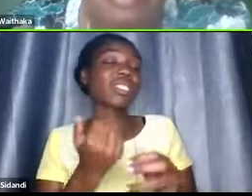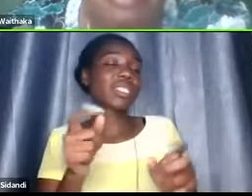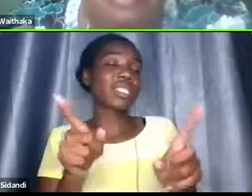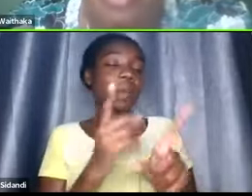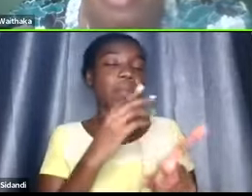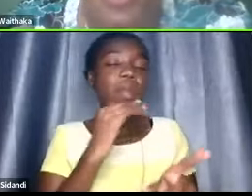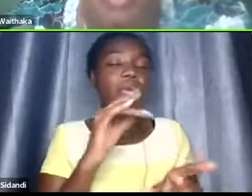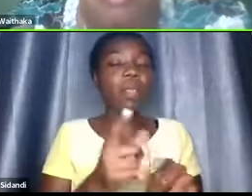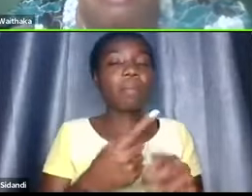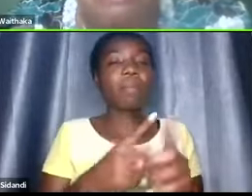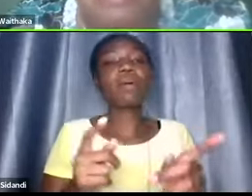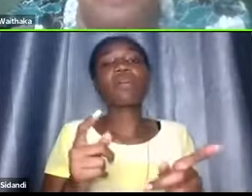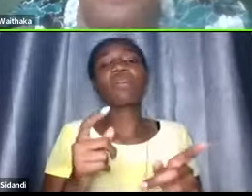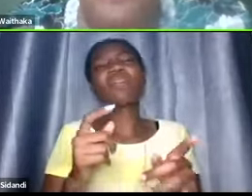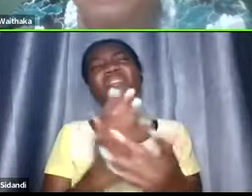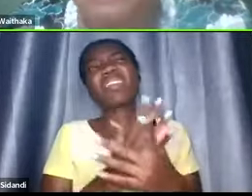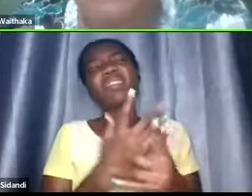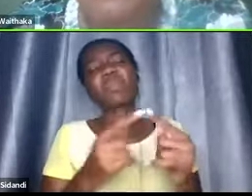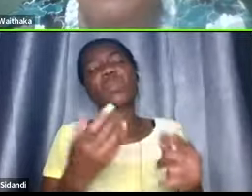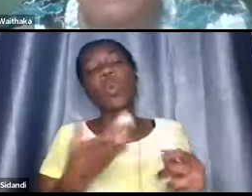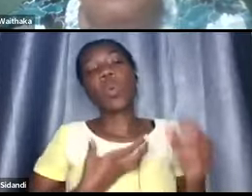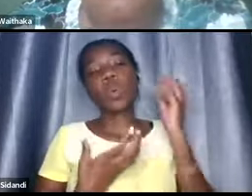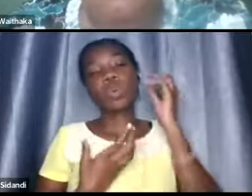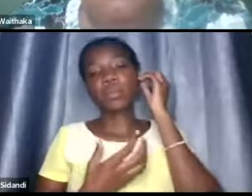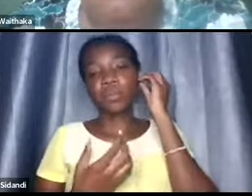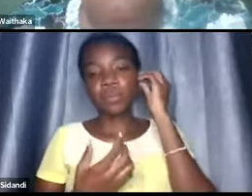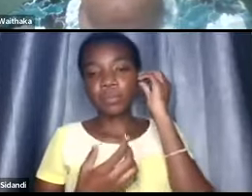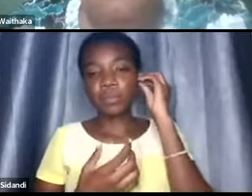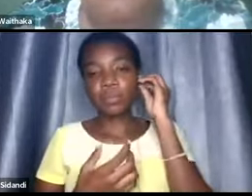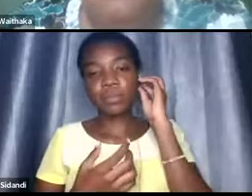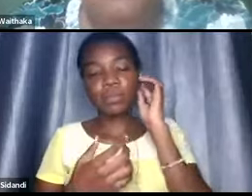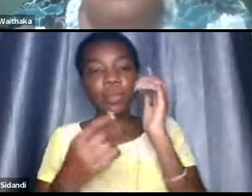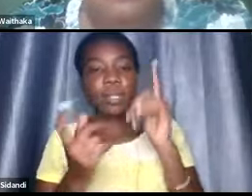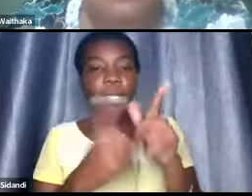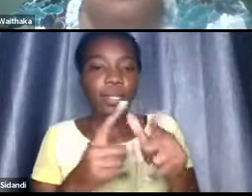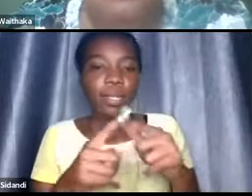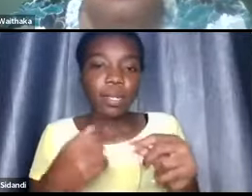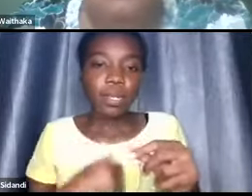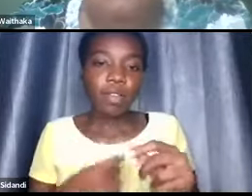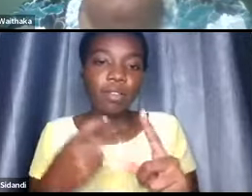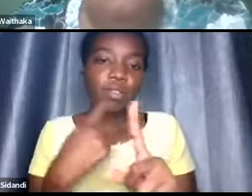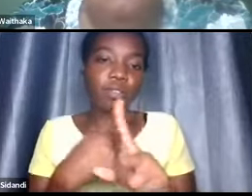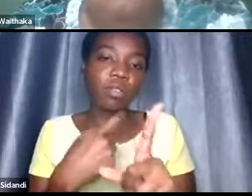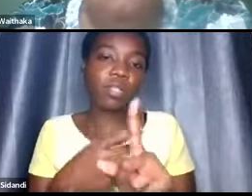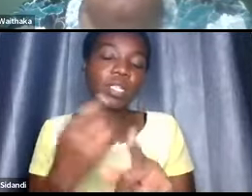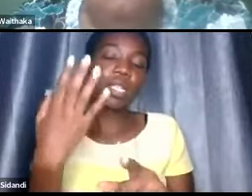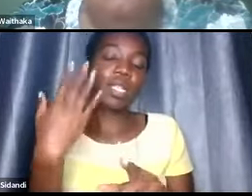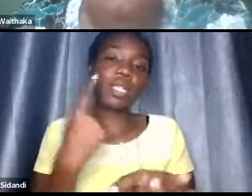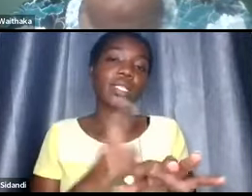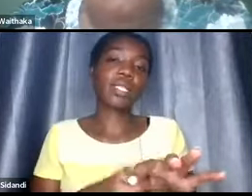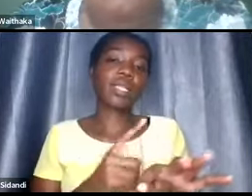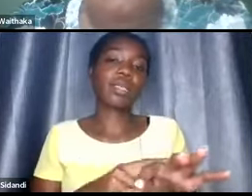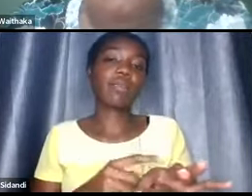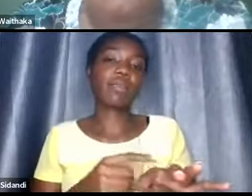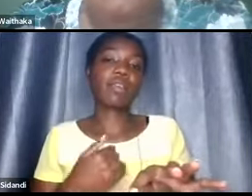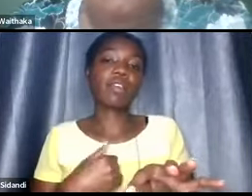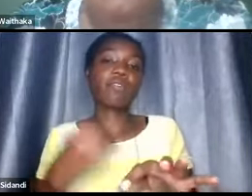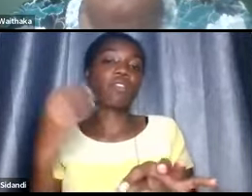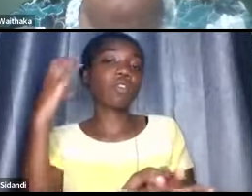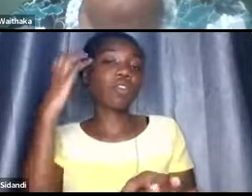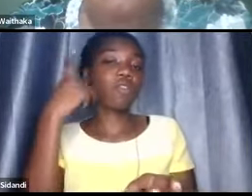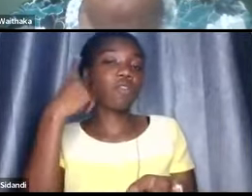but their own. You're right. And there are tools that during the last webinar, when we had the College of Career